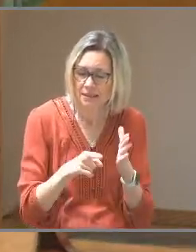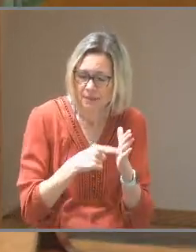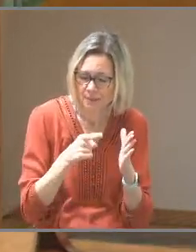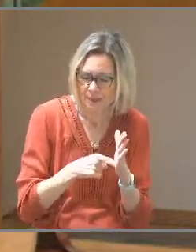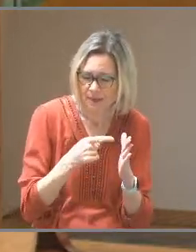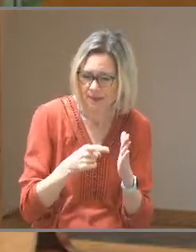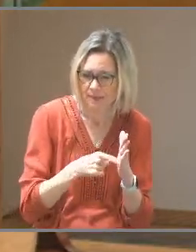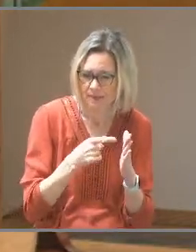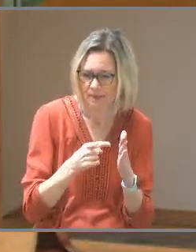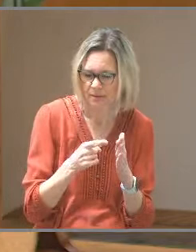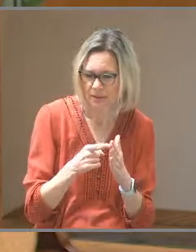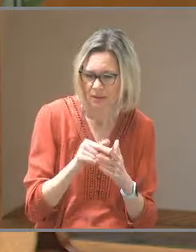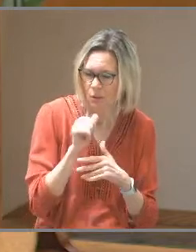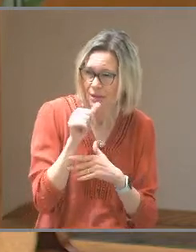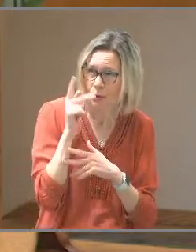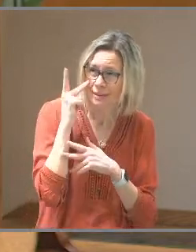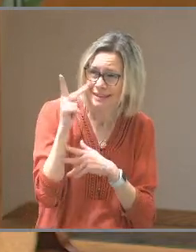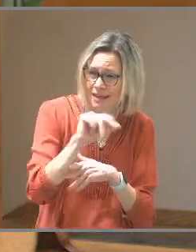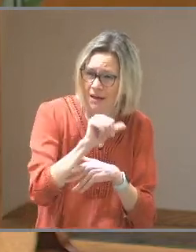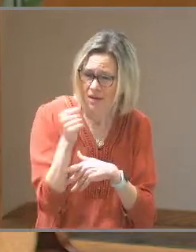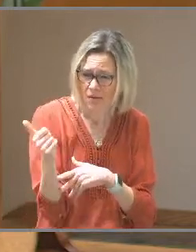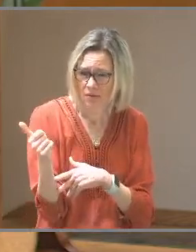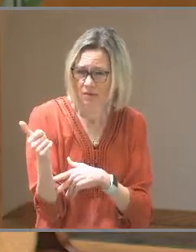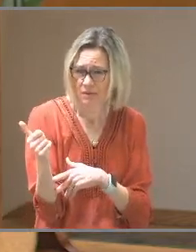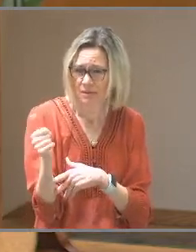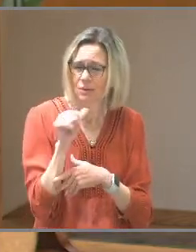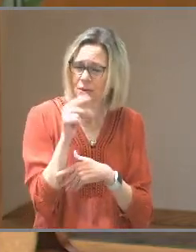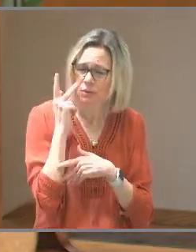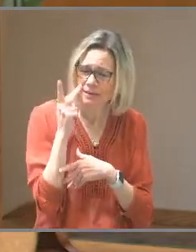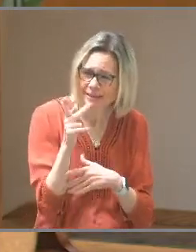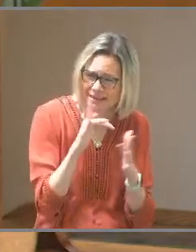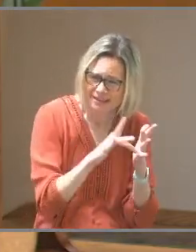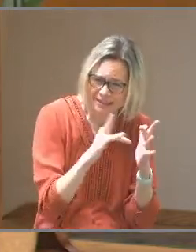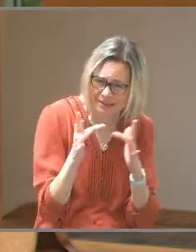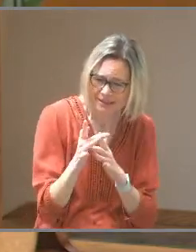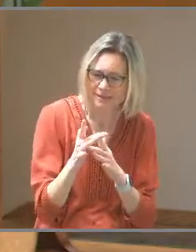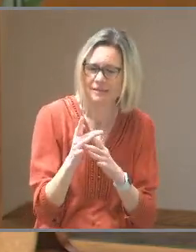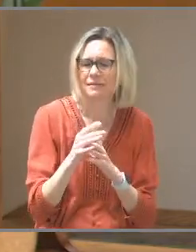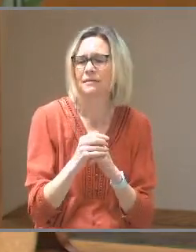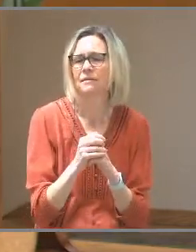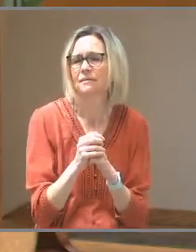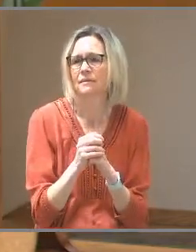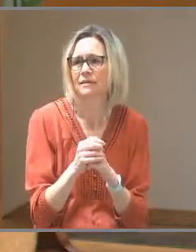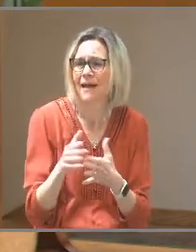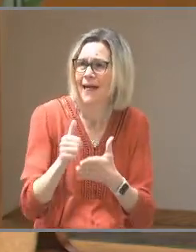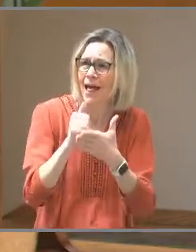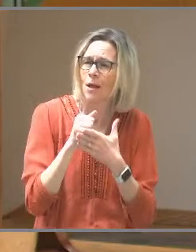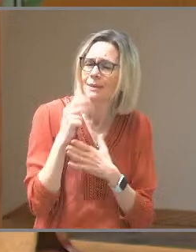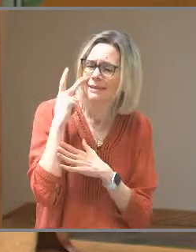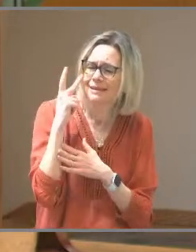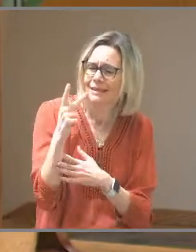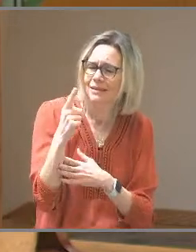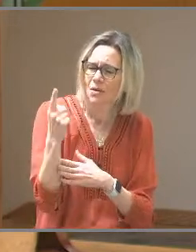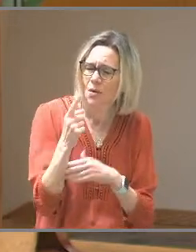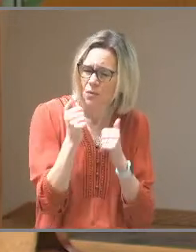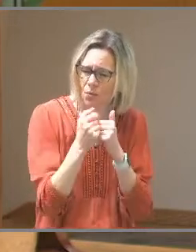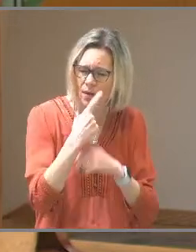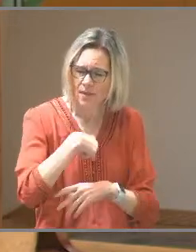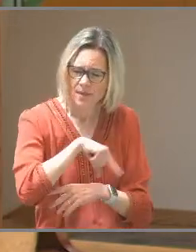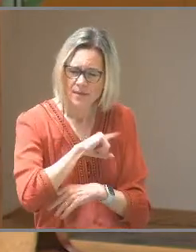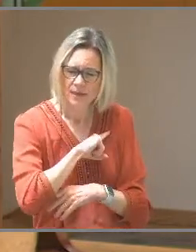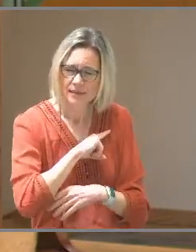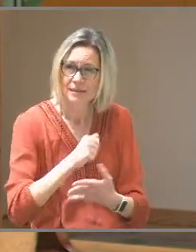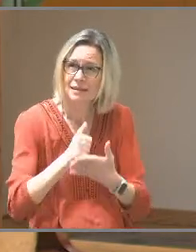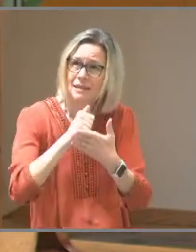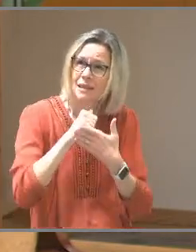Sometimes we do not see others and we don't see Jesus in others. Help us to see that you are always with us, and help